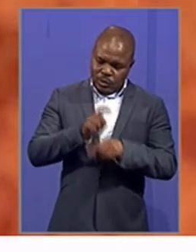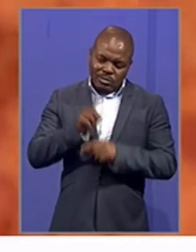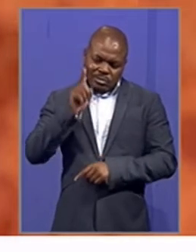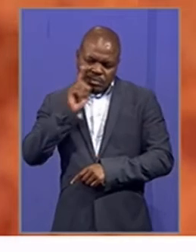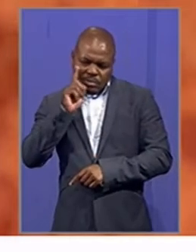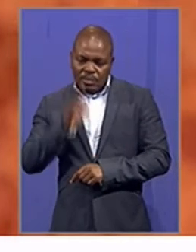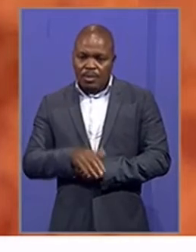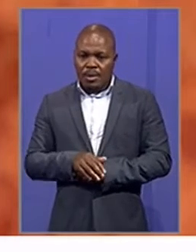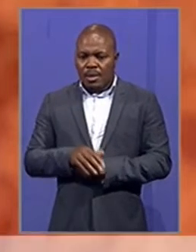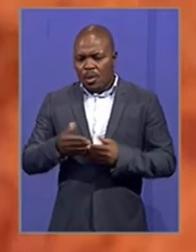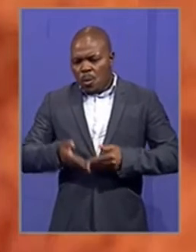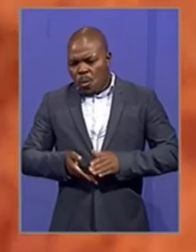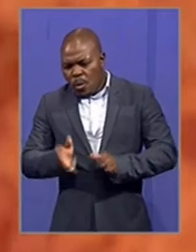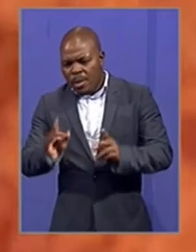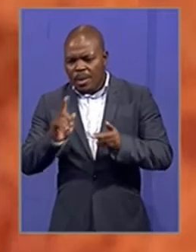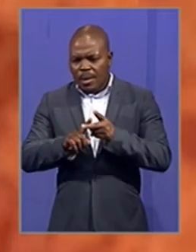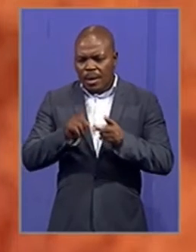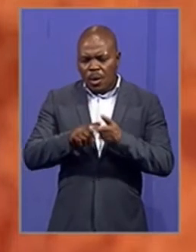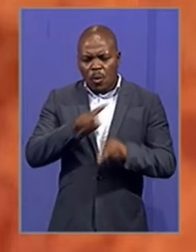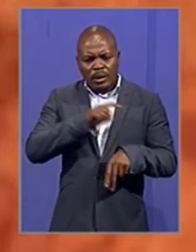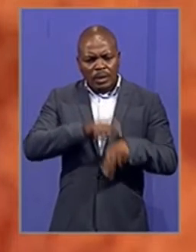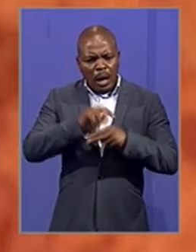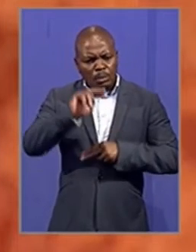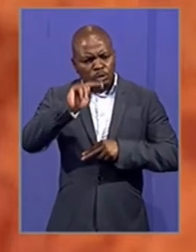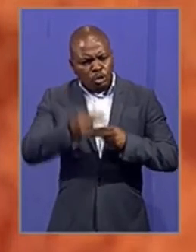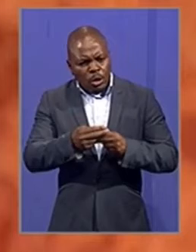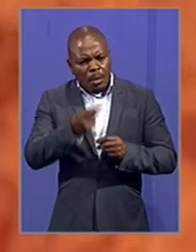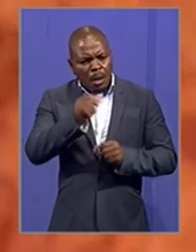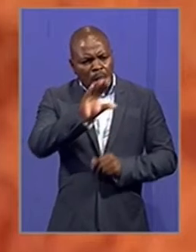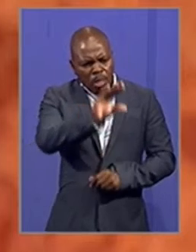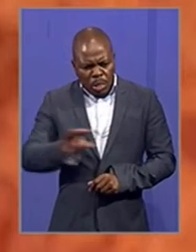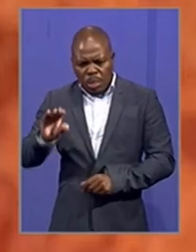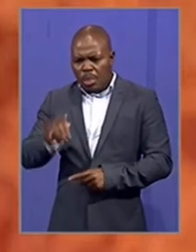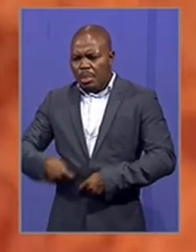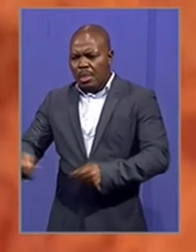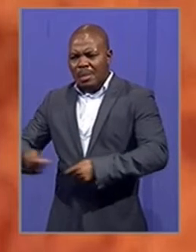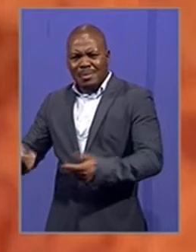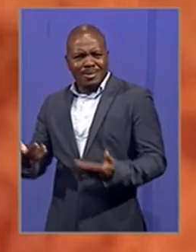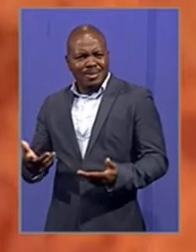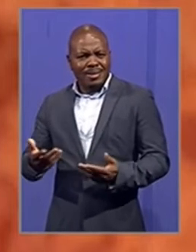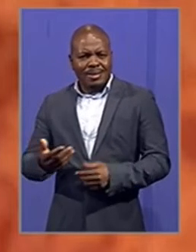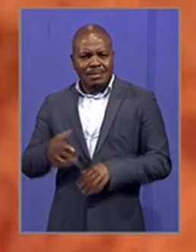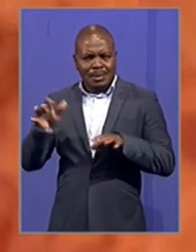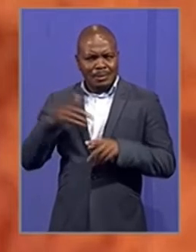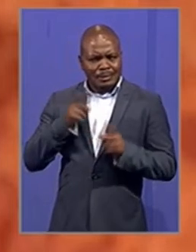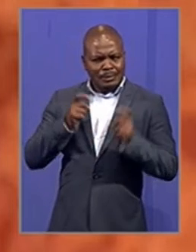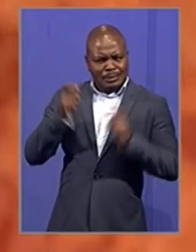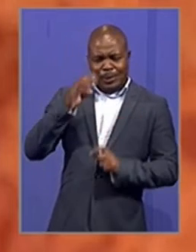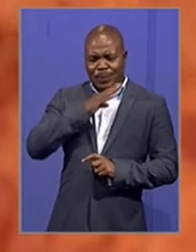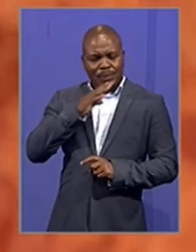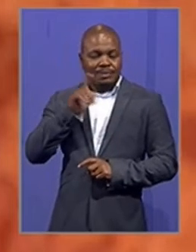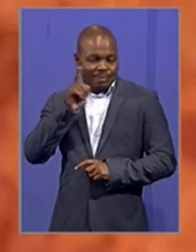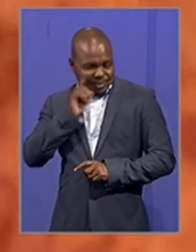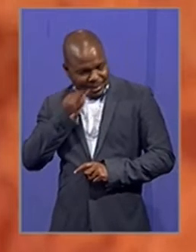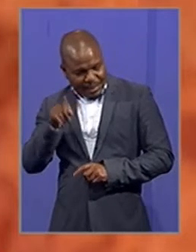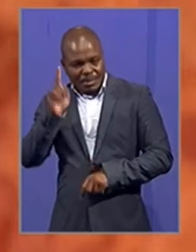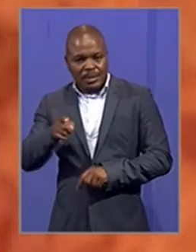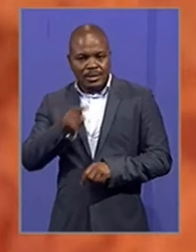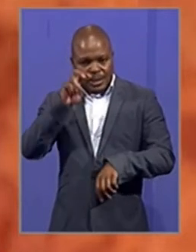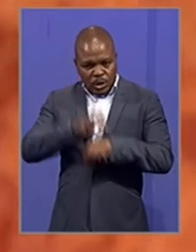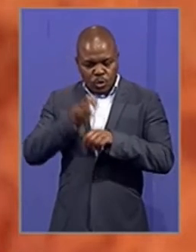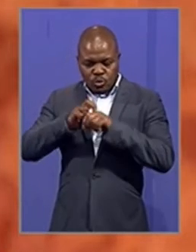manner, pattern and short succession in which the funds were disbursed does not raise a suspicion of a commission